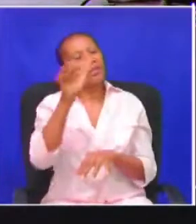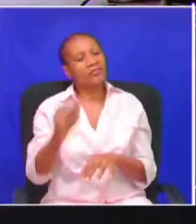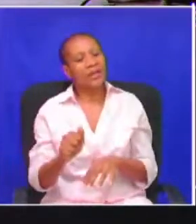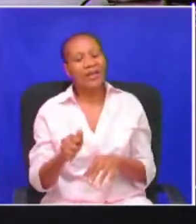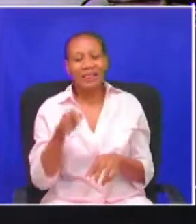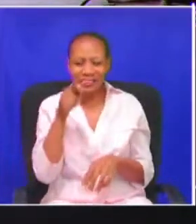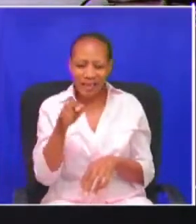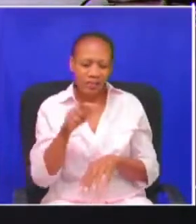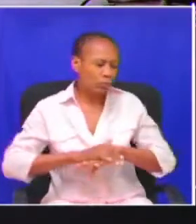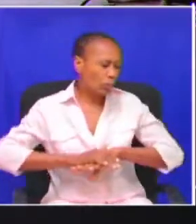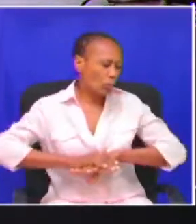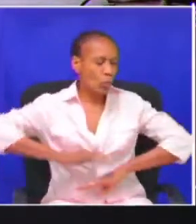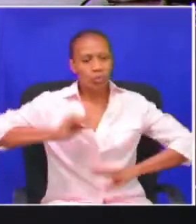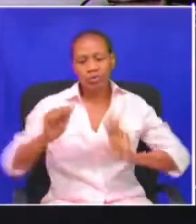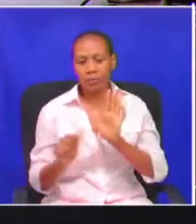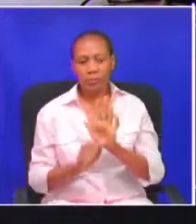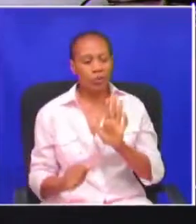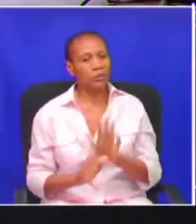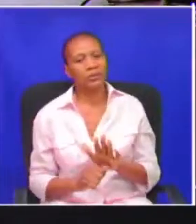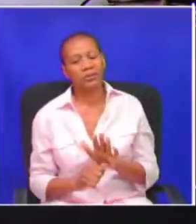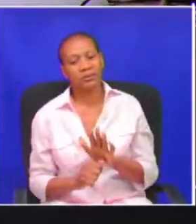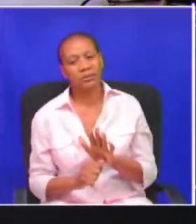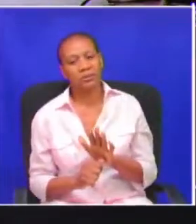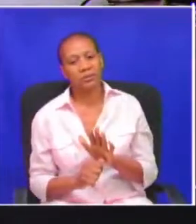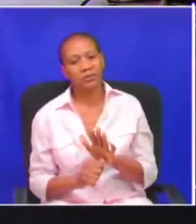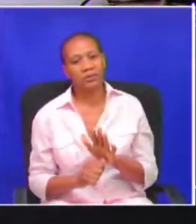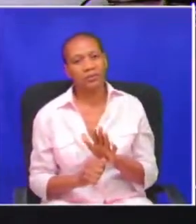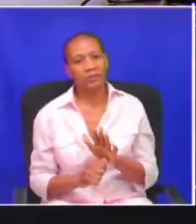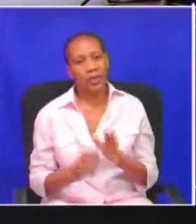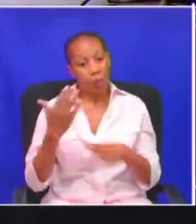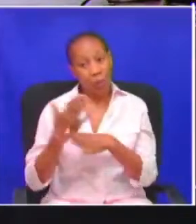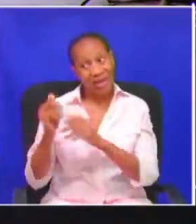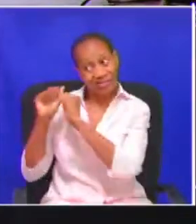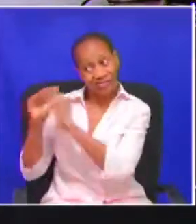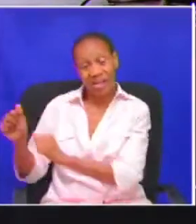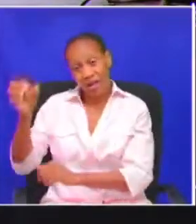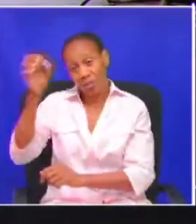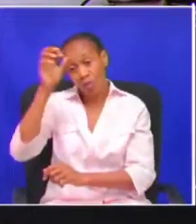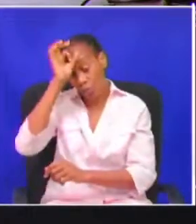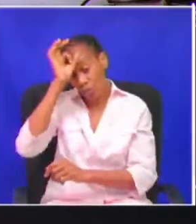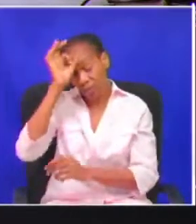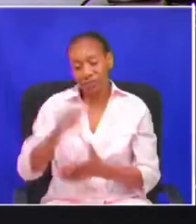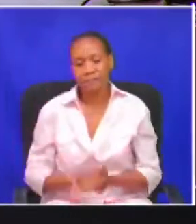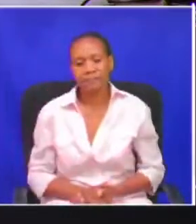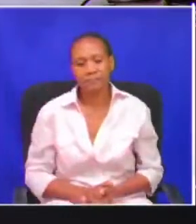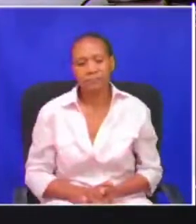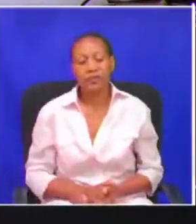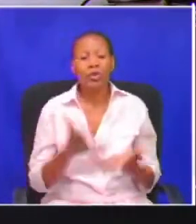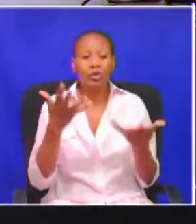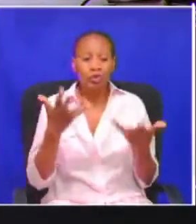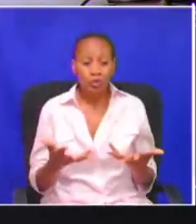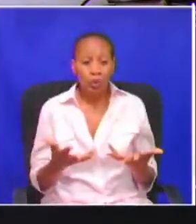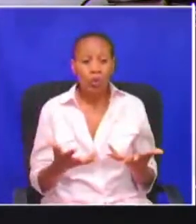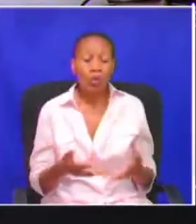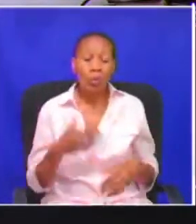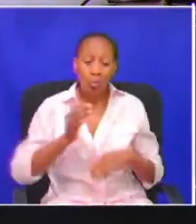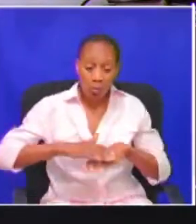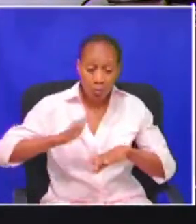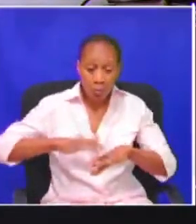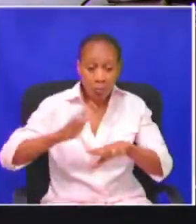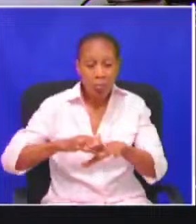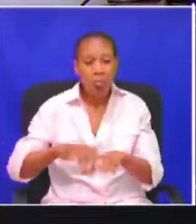central operational priority of the South African Police Service. In response to the persistent threat